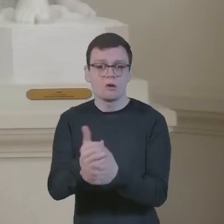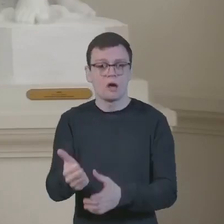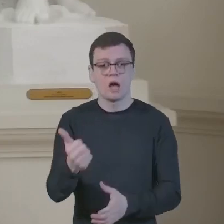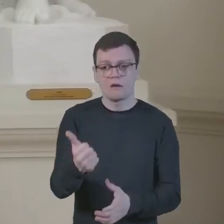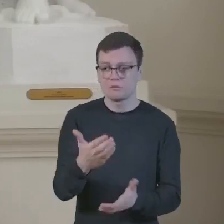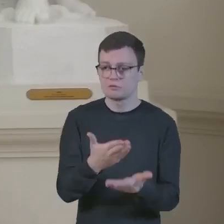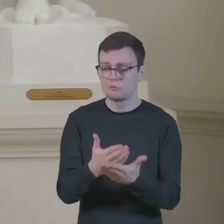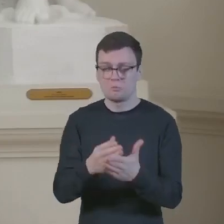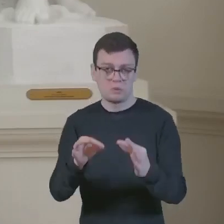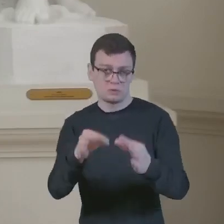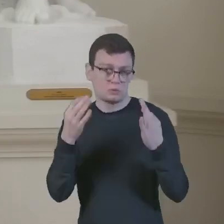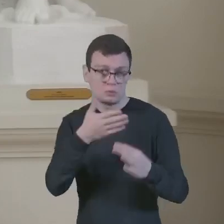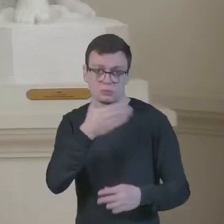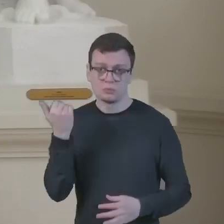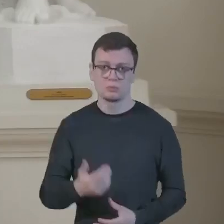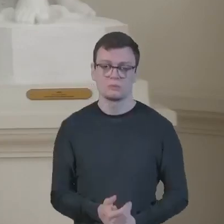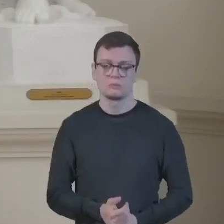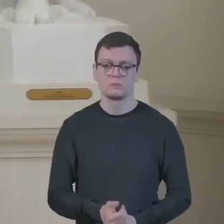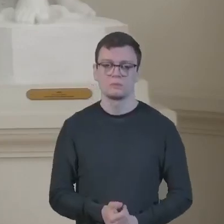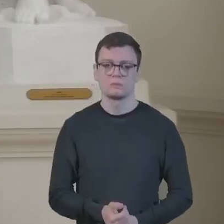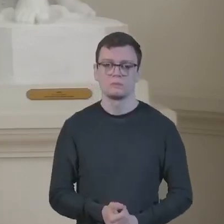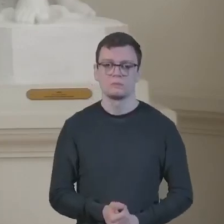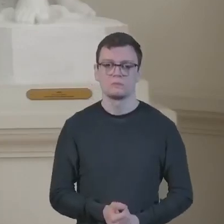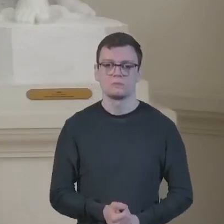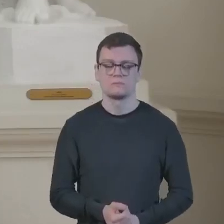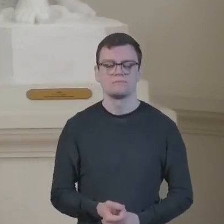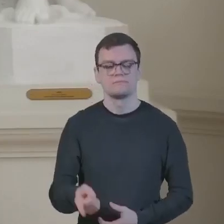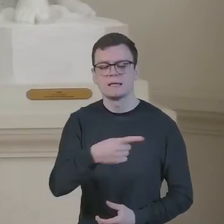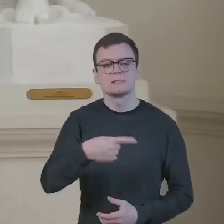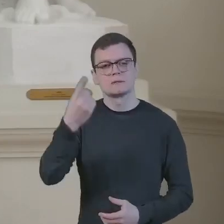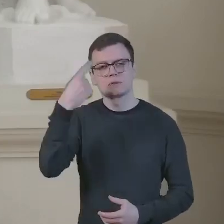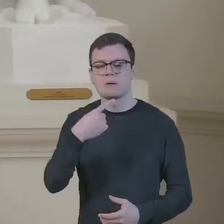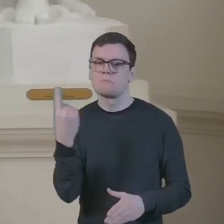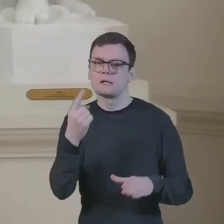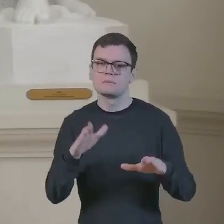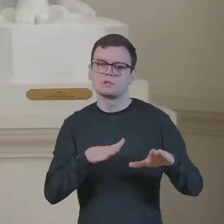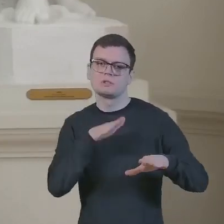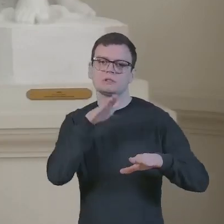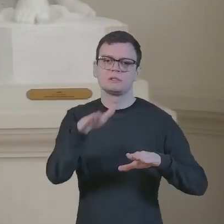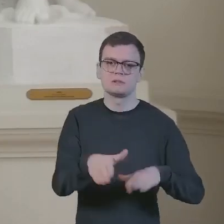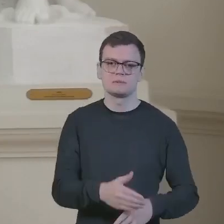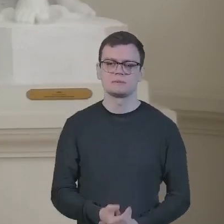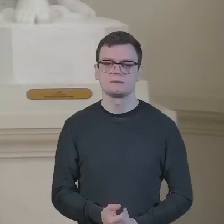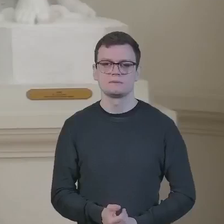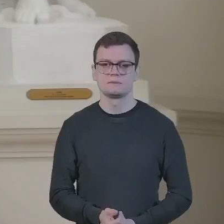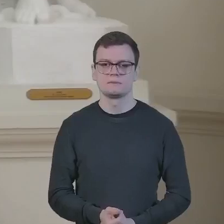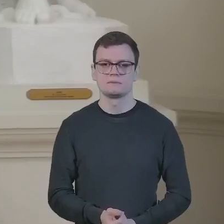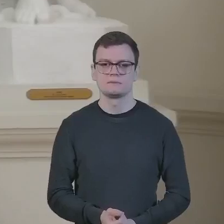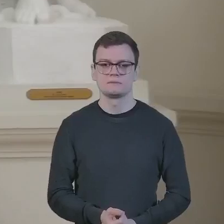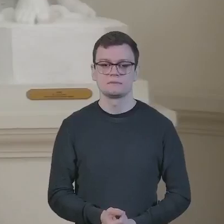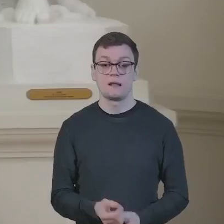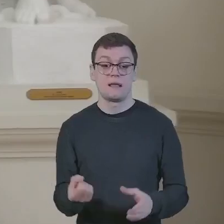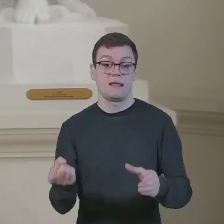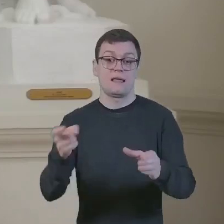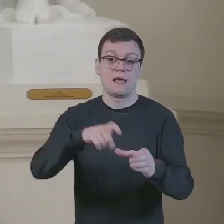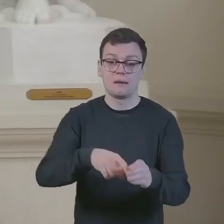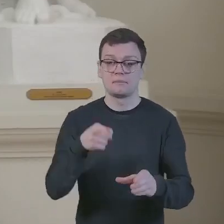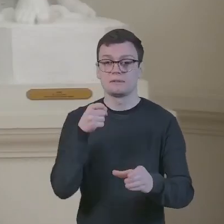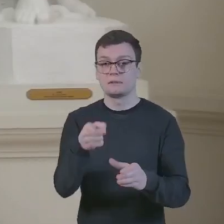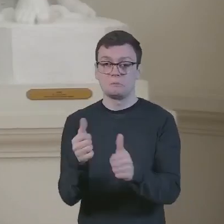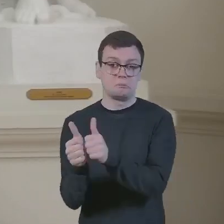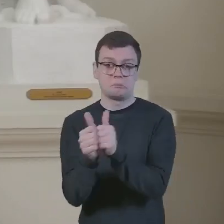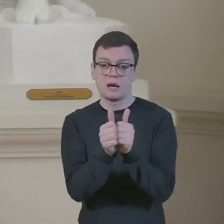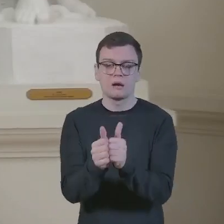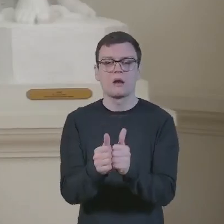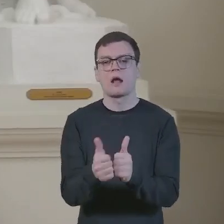to start that very first step for our country, which is joining Partnership for Peace, and later on work together